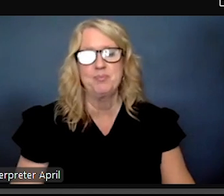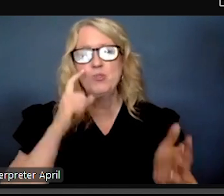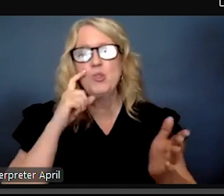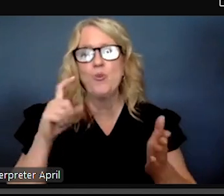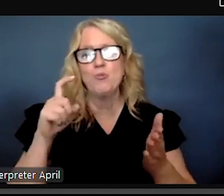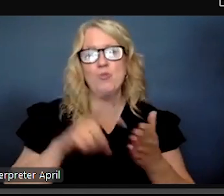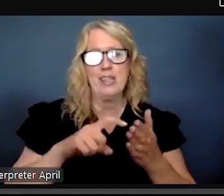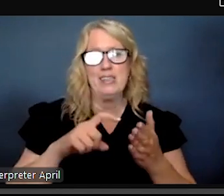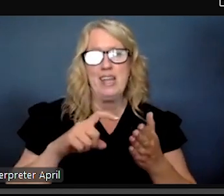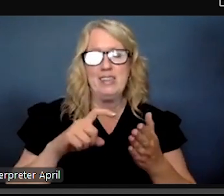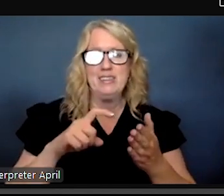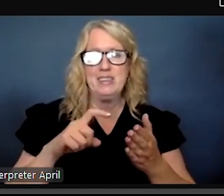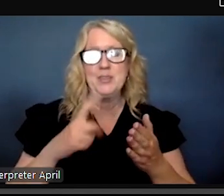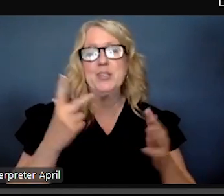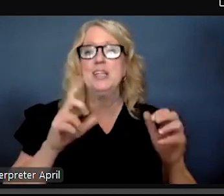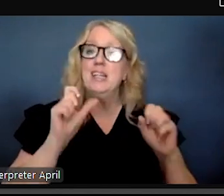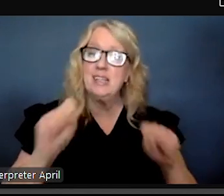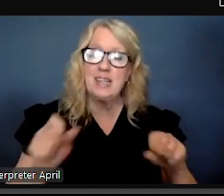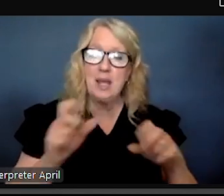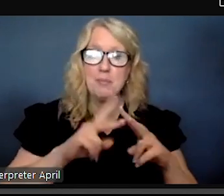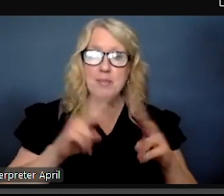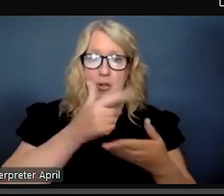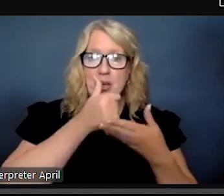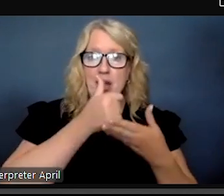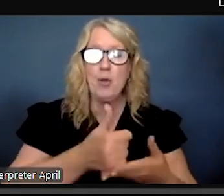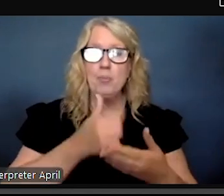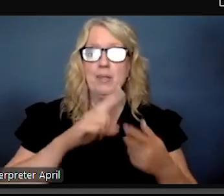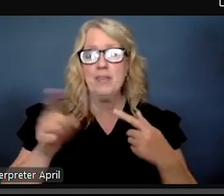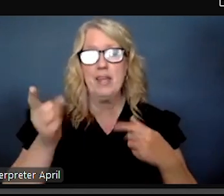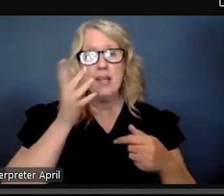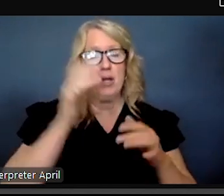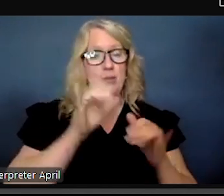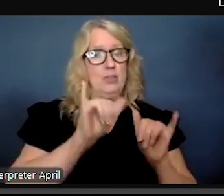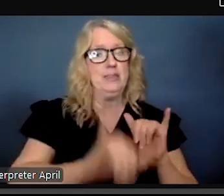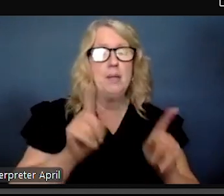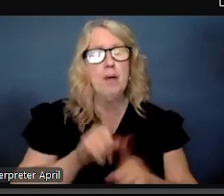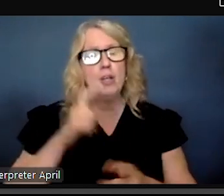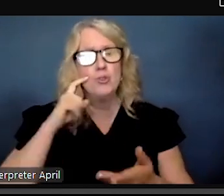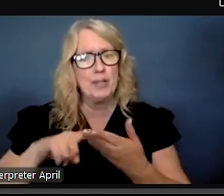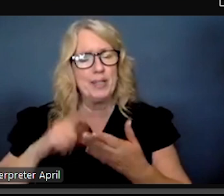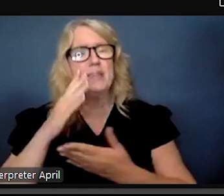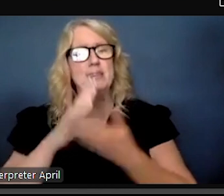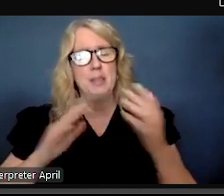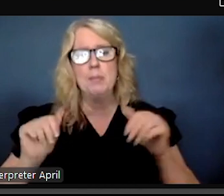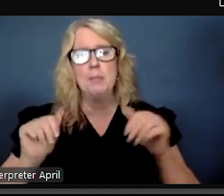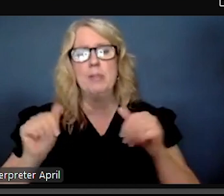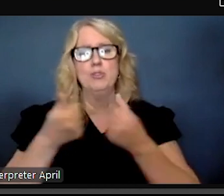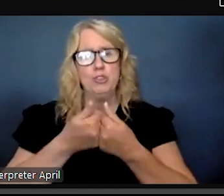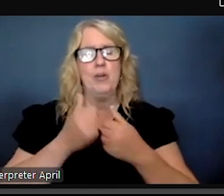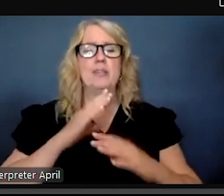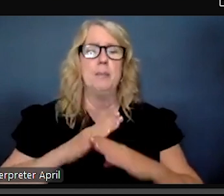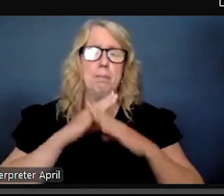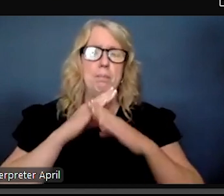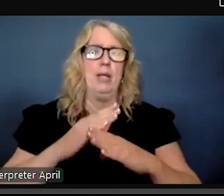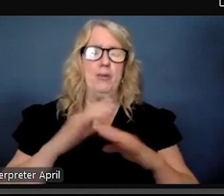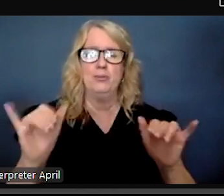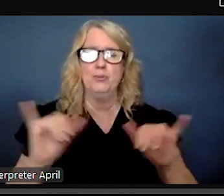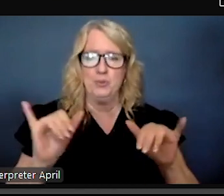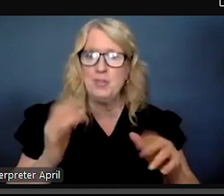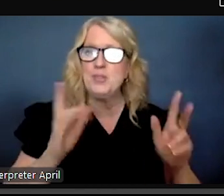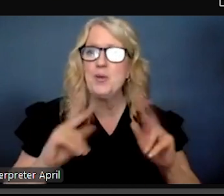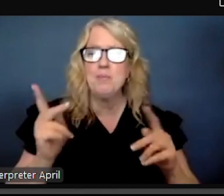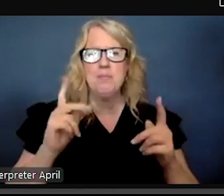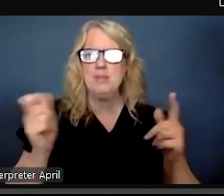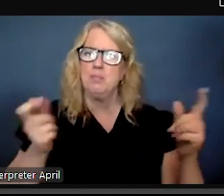that it can be very helpful if parents can stay, but also recognizing that there's some challenges and barriers to that as well. So people are really